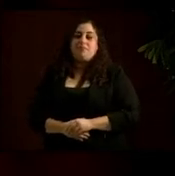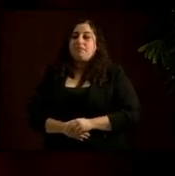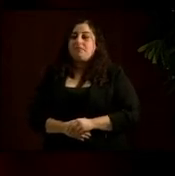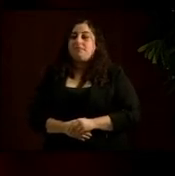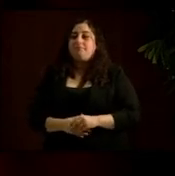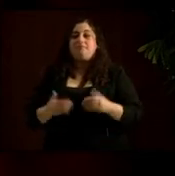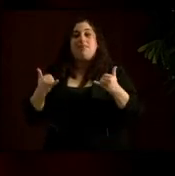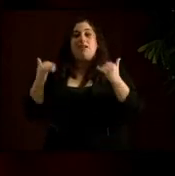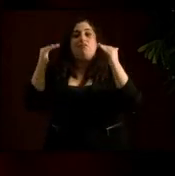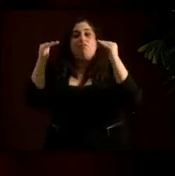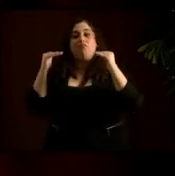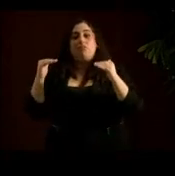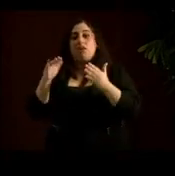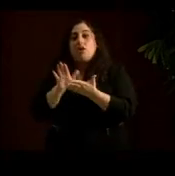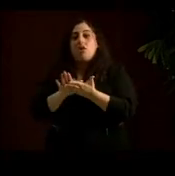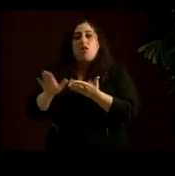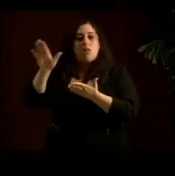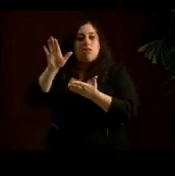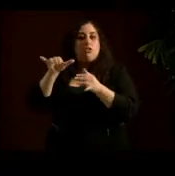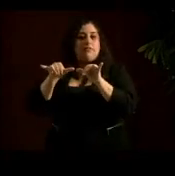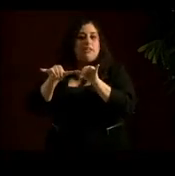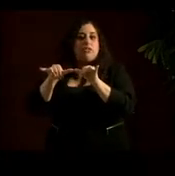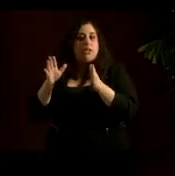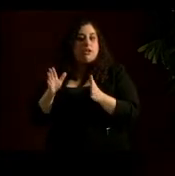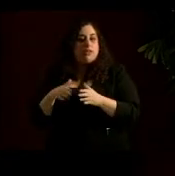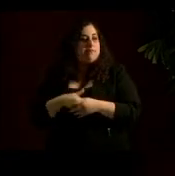From the College of Engineering.